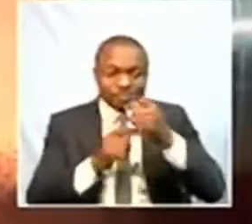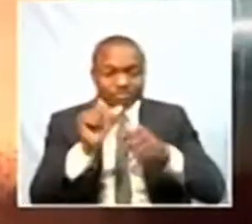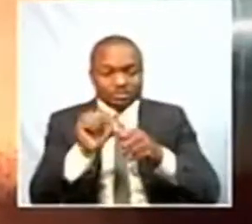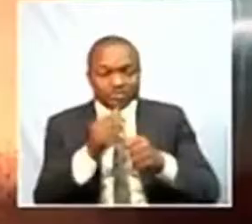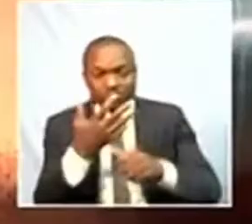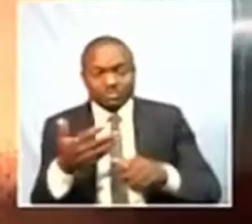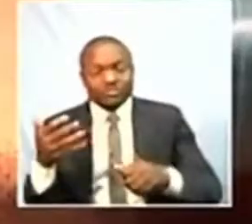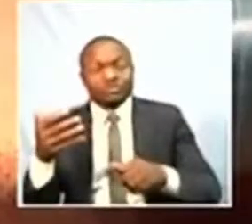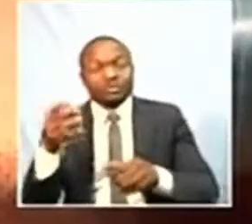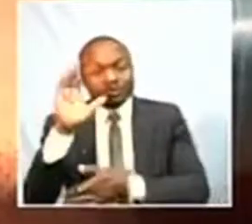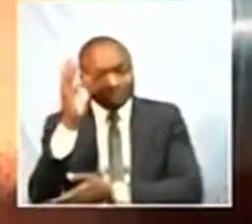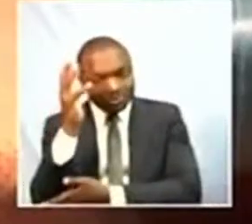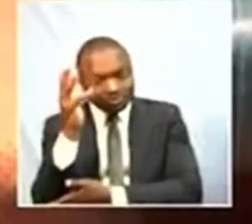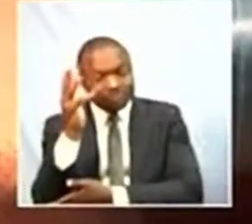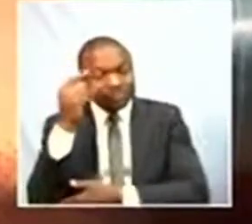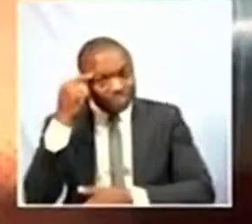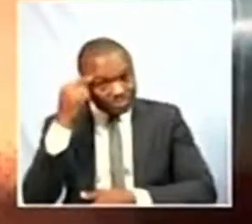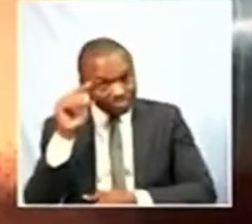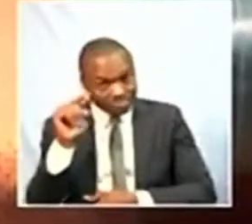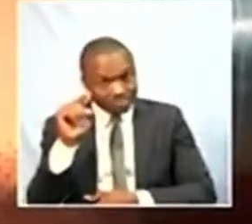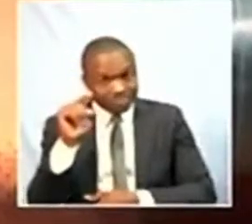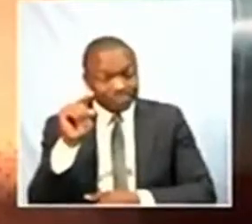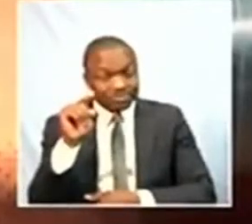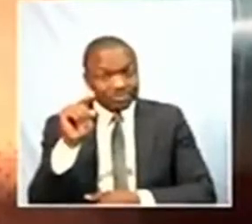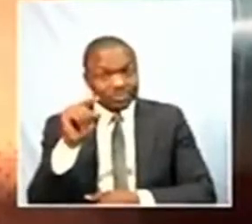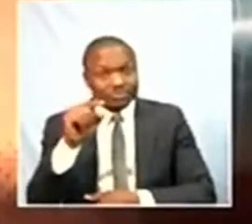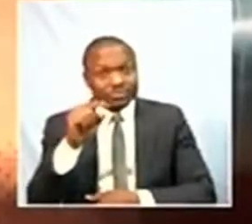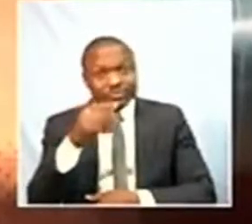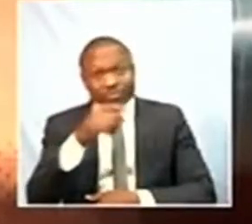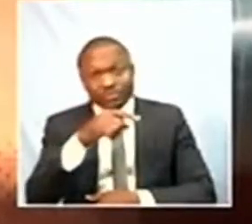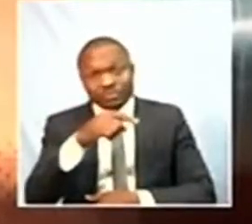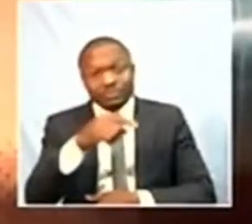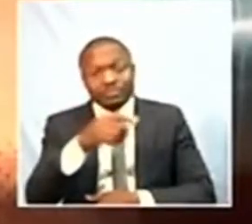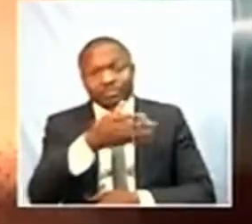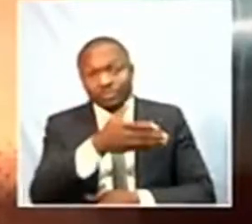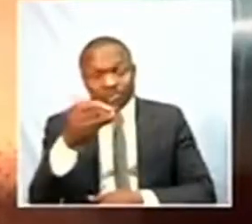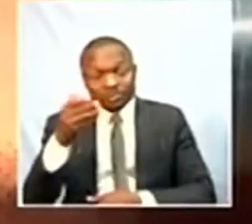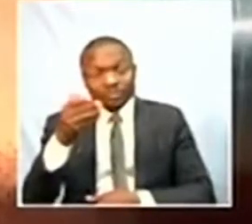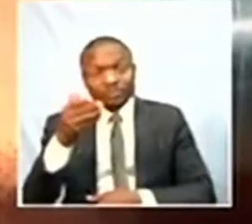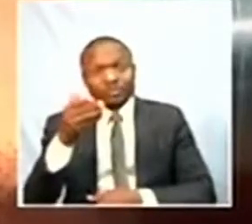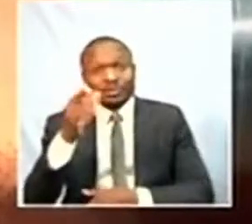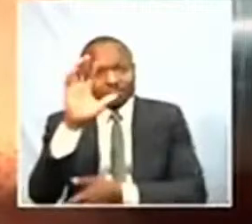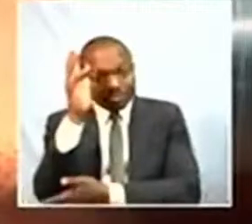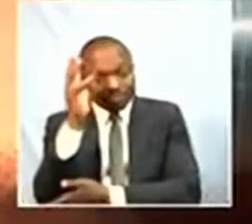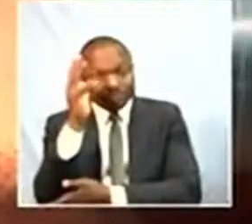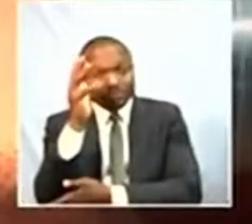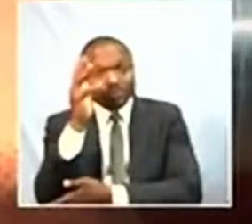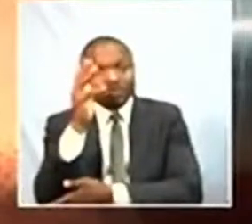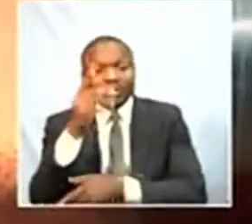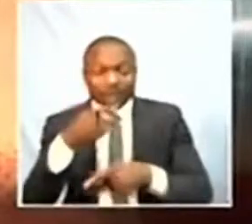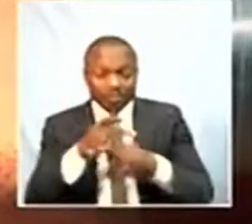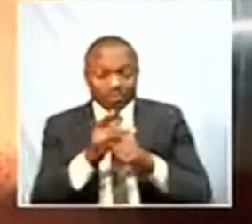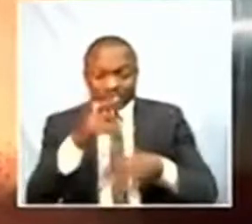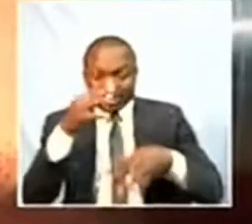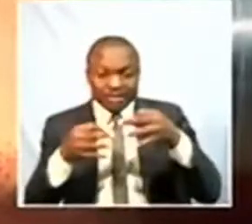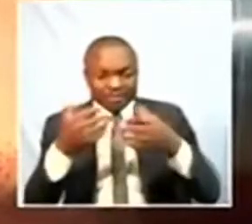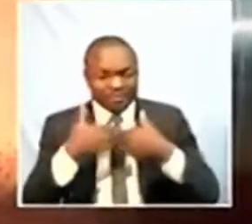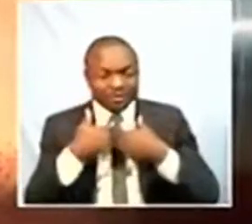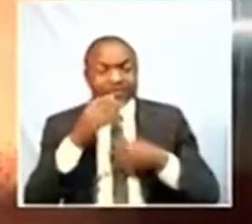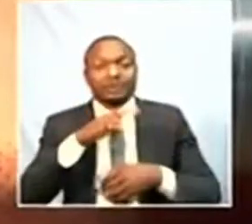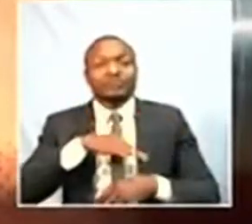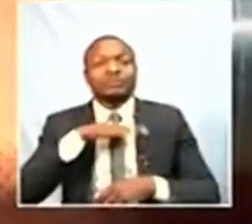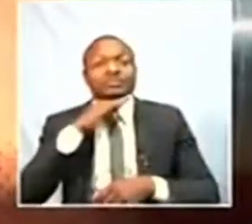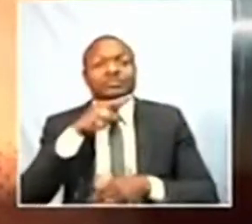the forests for. We have timber production, the copper belt, that needs tree planting. So when we have enough trees